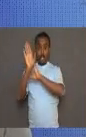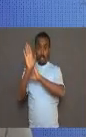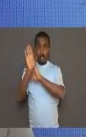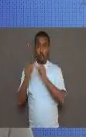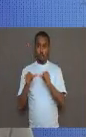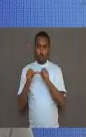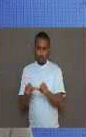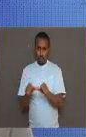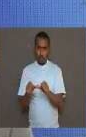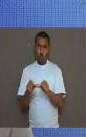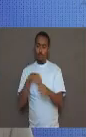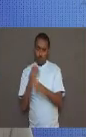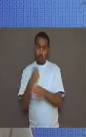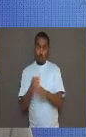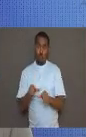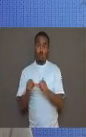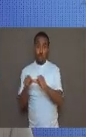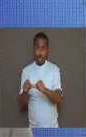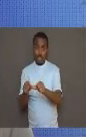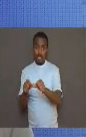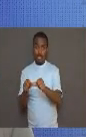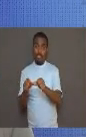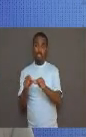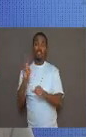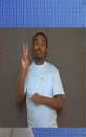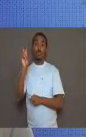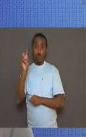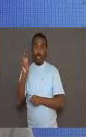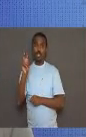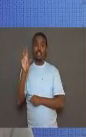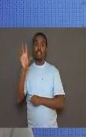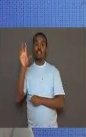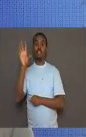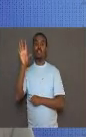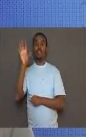remain in operation until 2015.